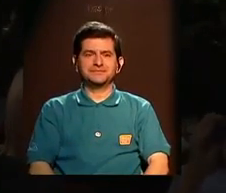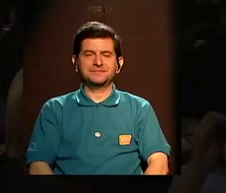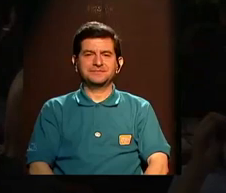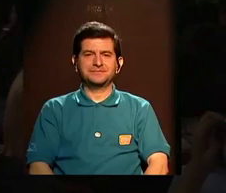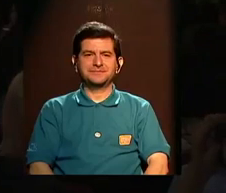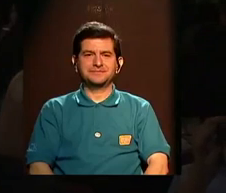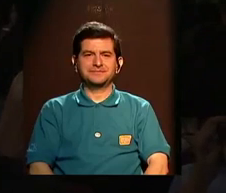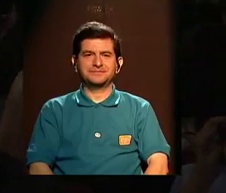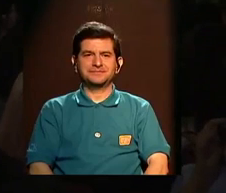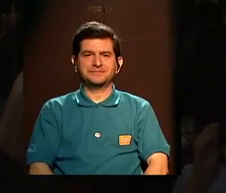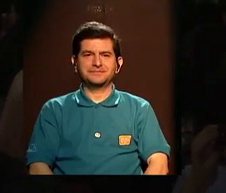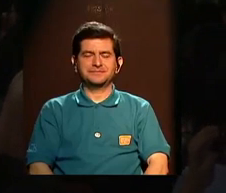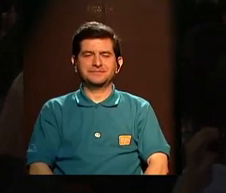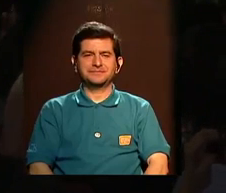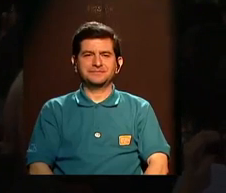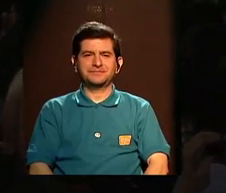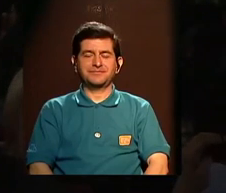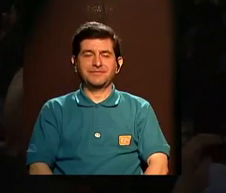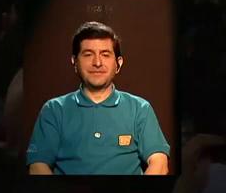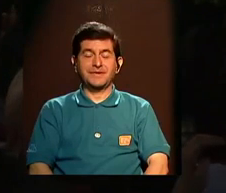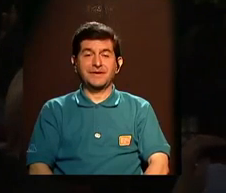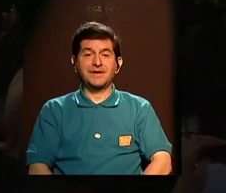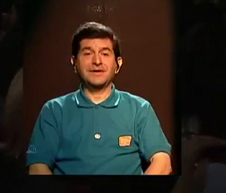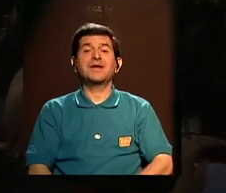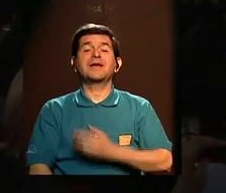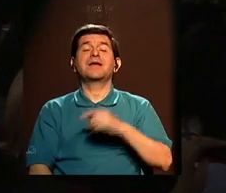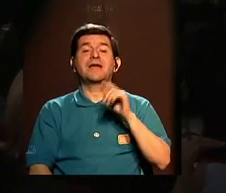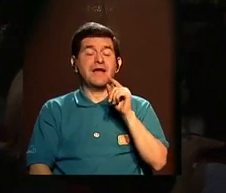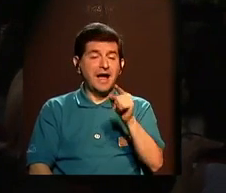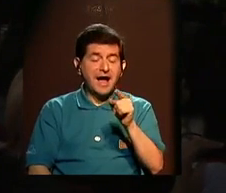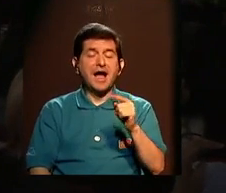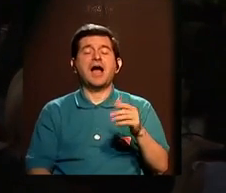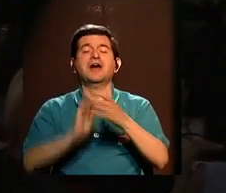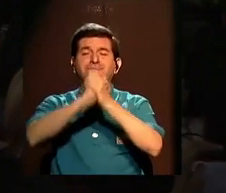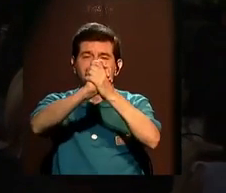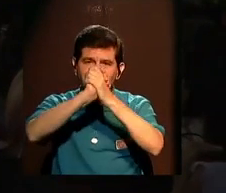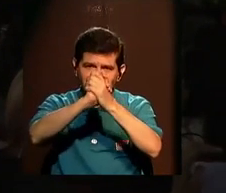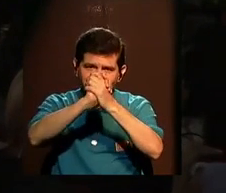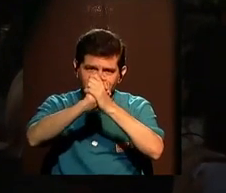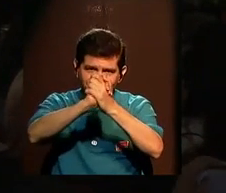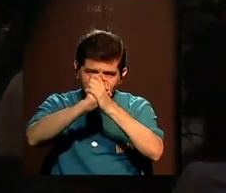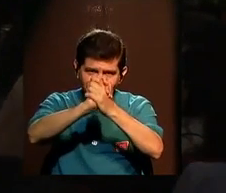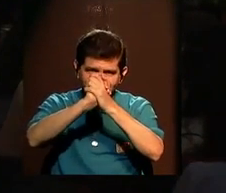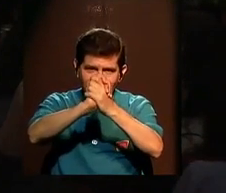And so I say congratulations, congratulations.